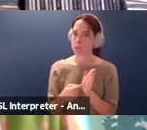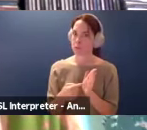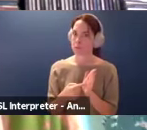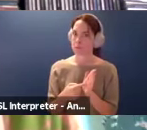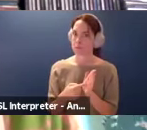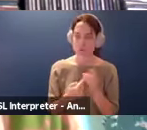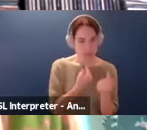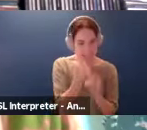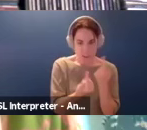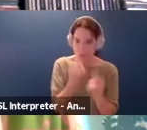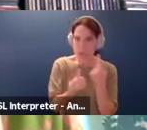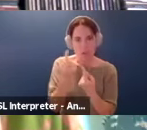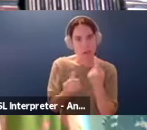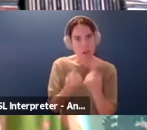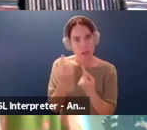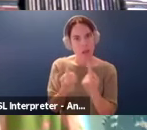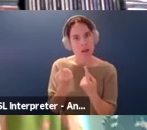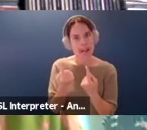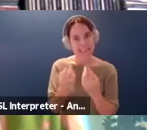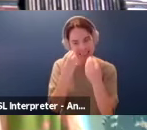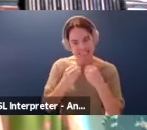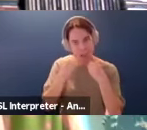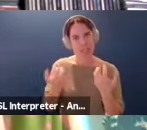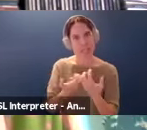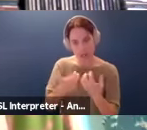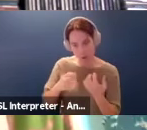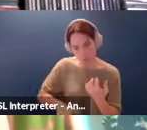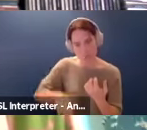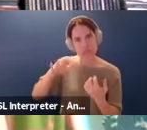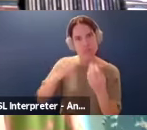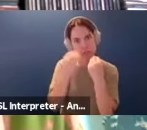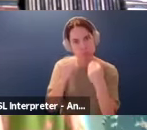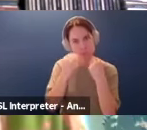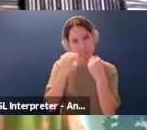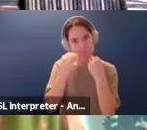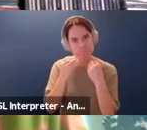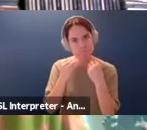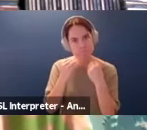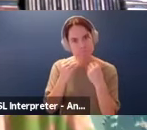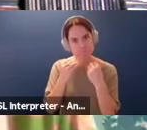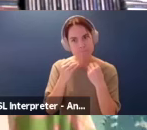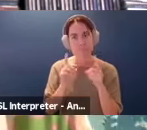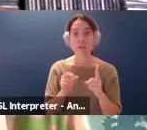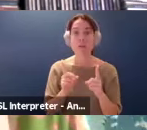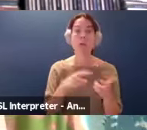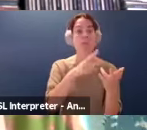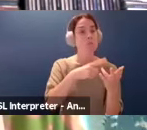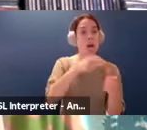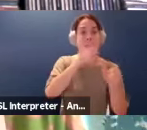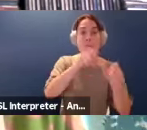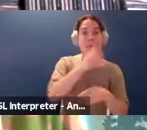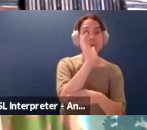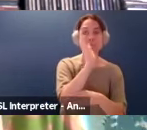um and requires deep examination so other people have talked about the